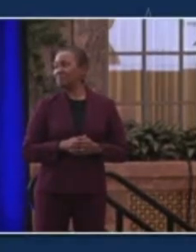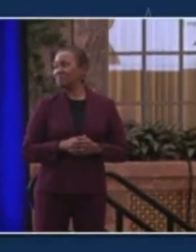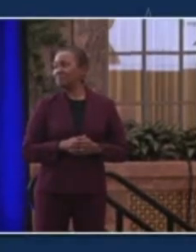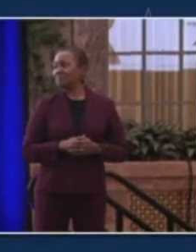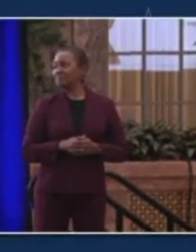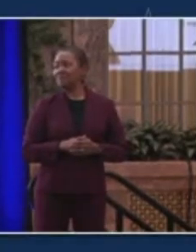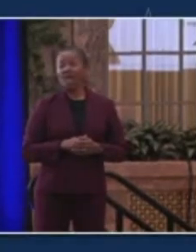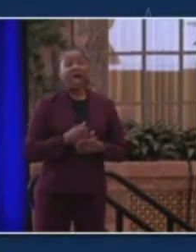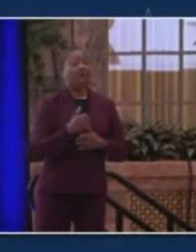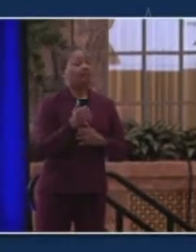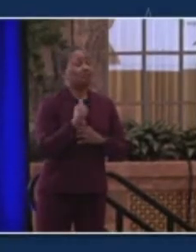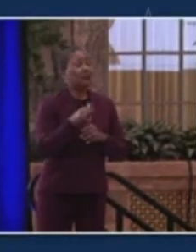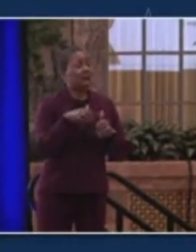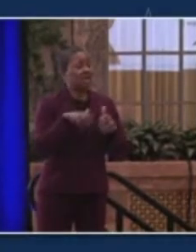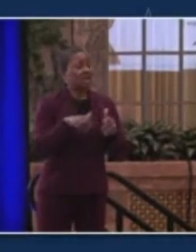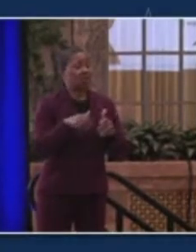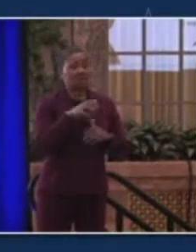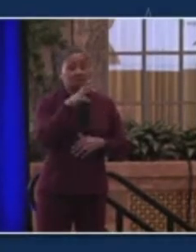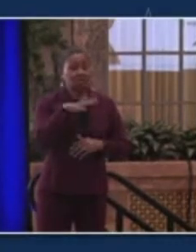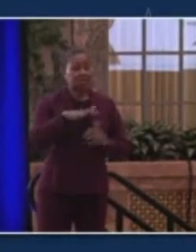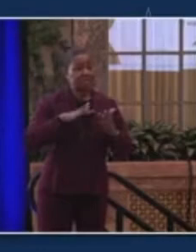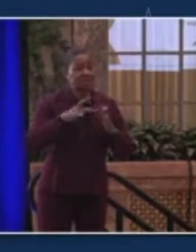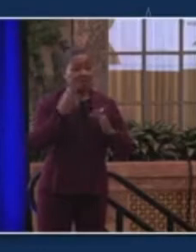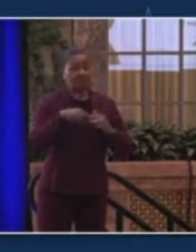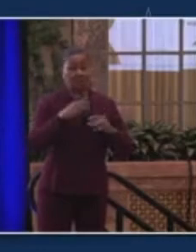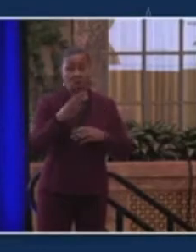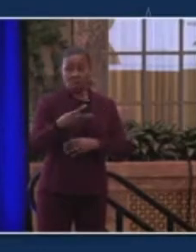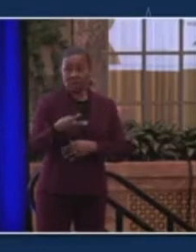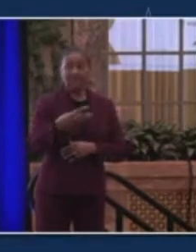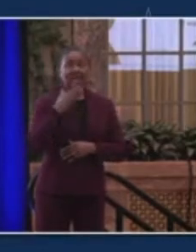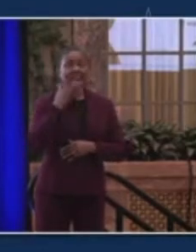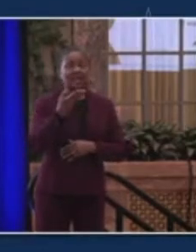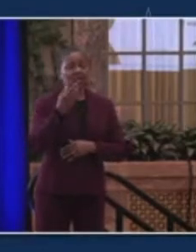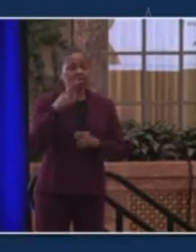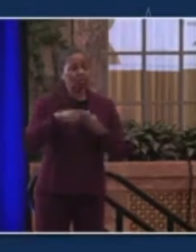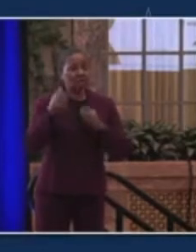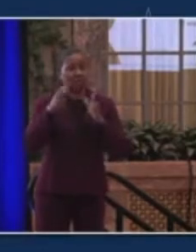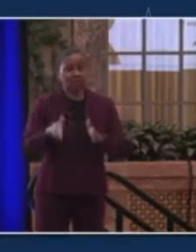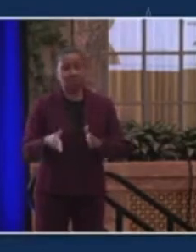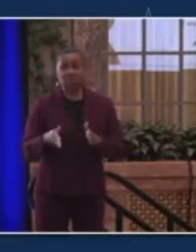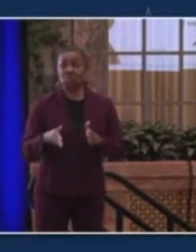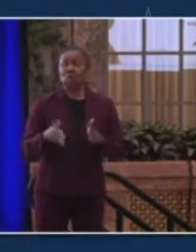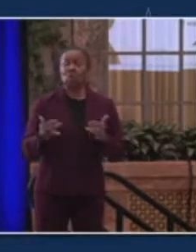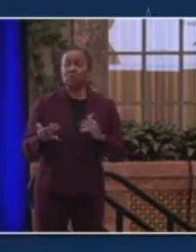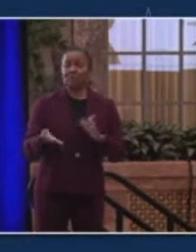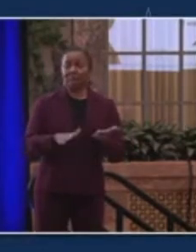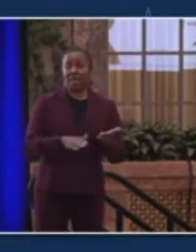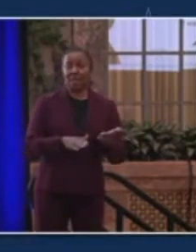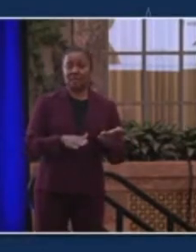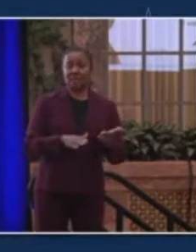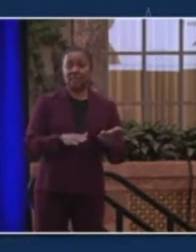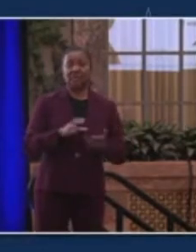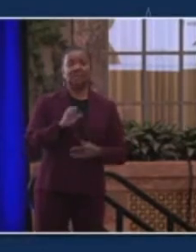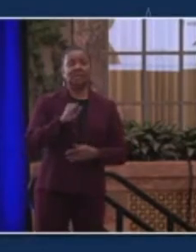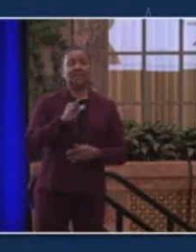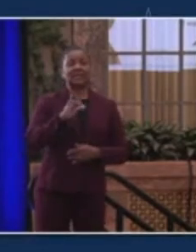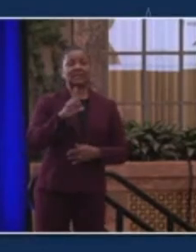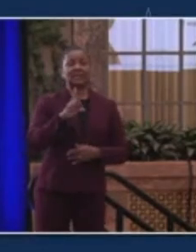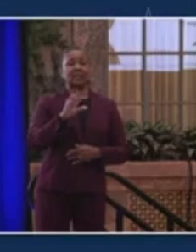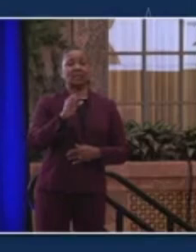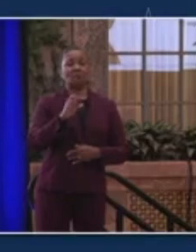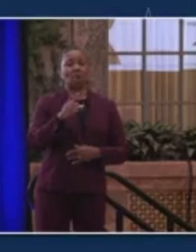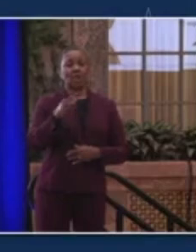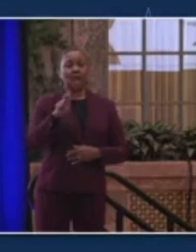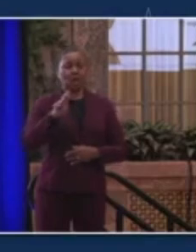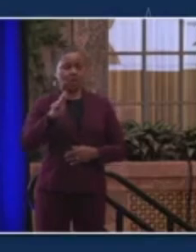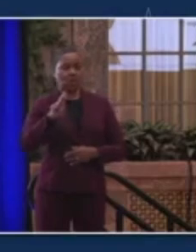The rally was the Women's Network for Washington, and thanks to another person who has passed, Sid Ordower, without whom